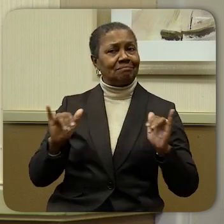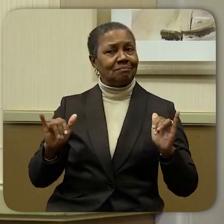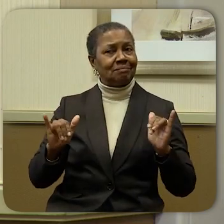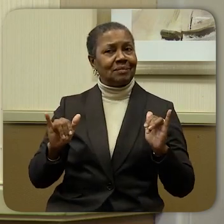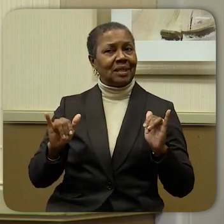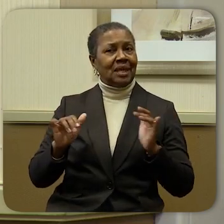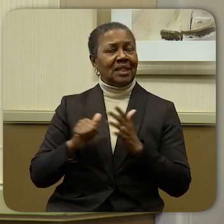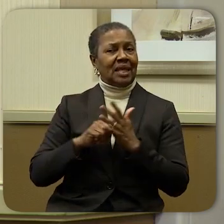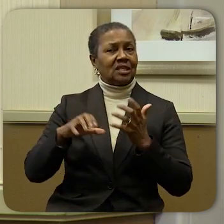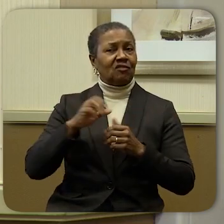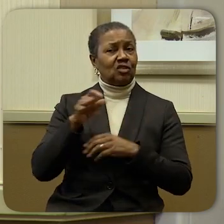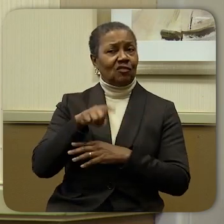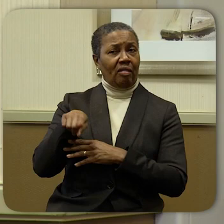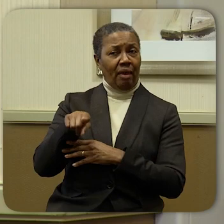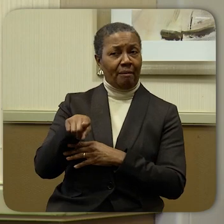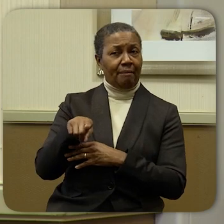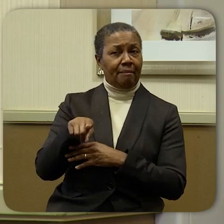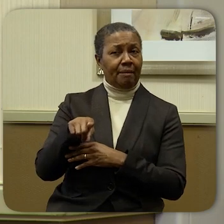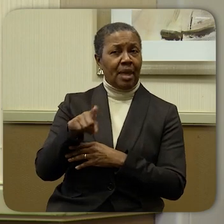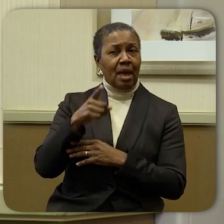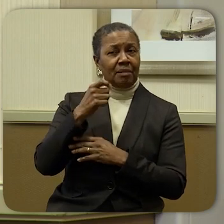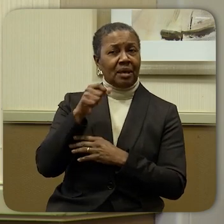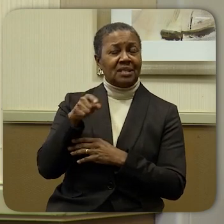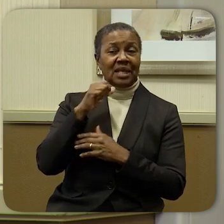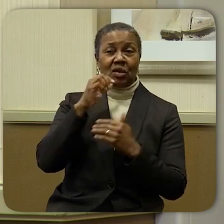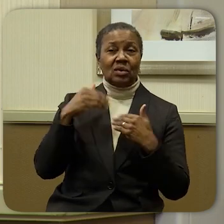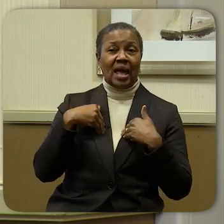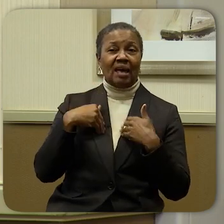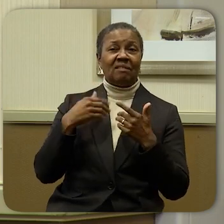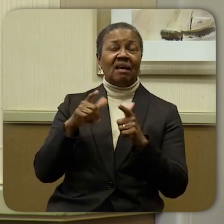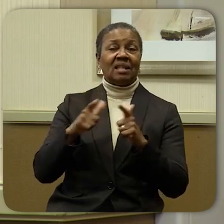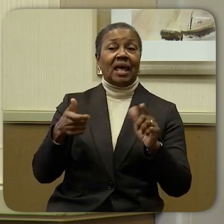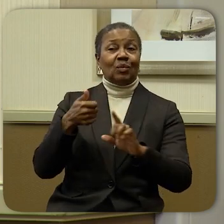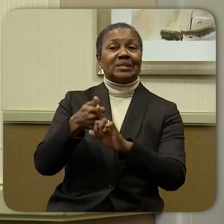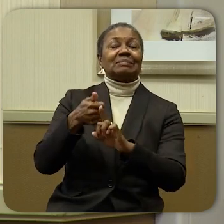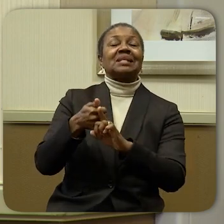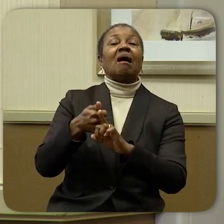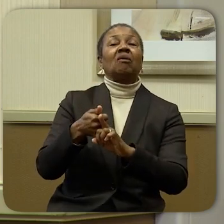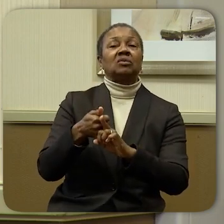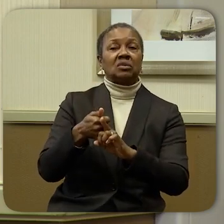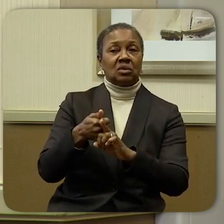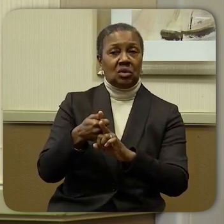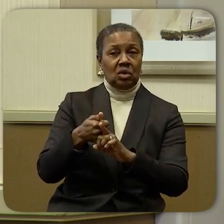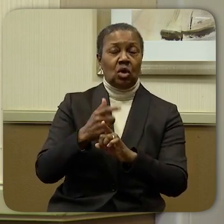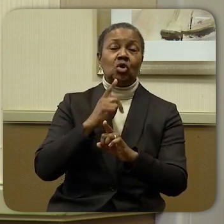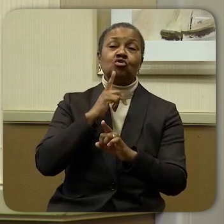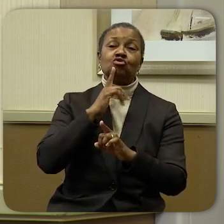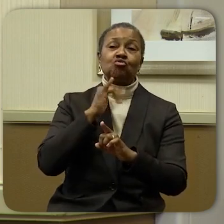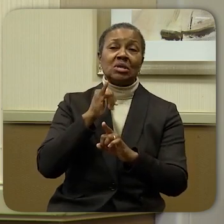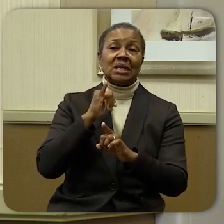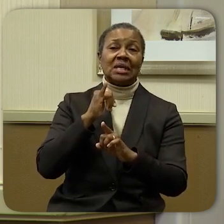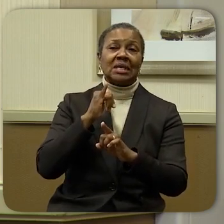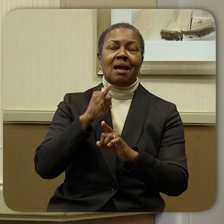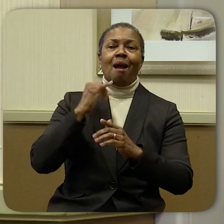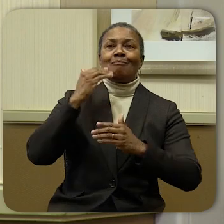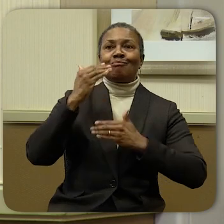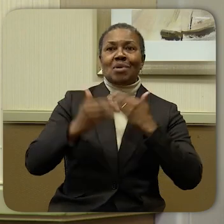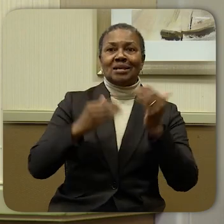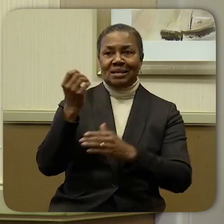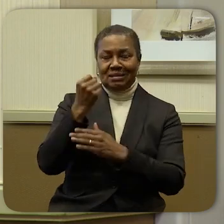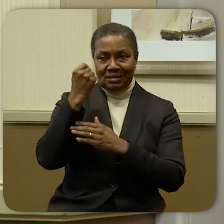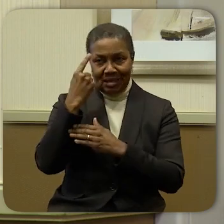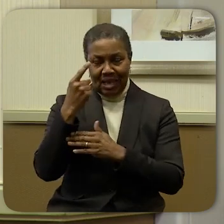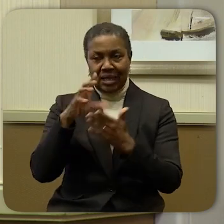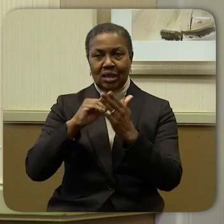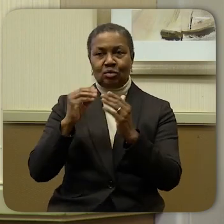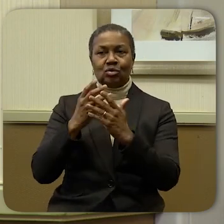is confusing for them because, you know, they don't have the language themselves to really process it. And they